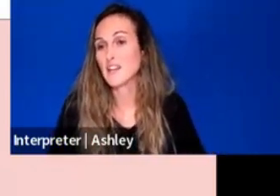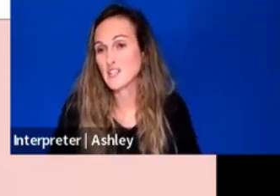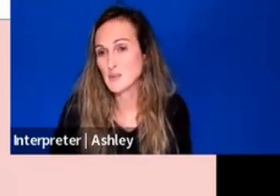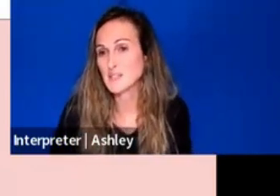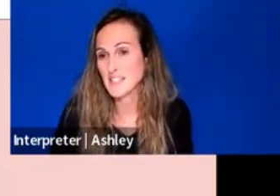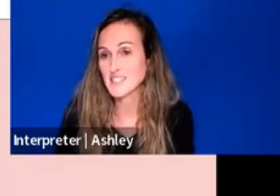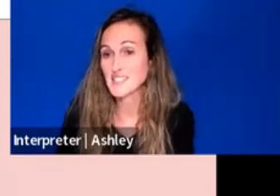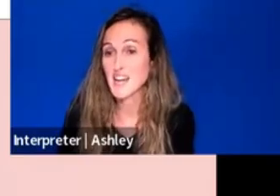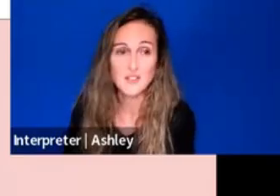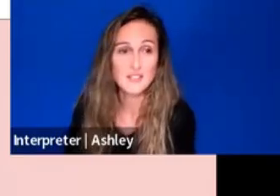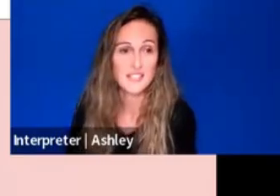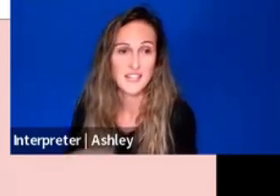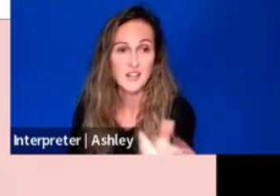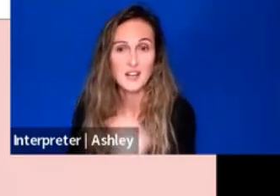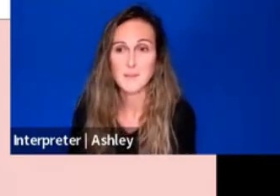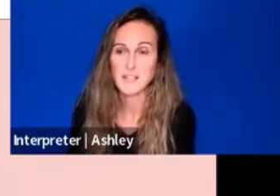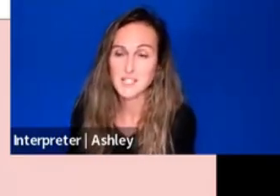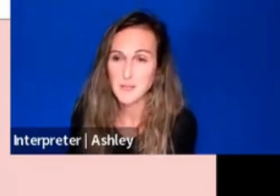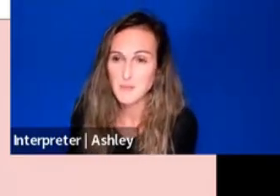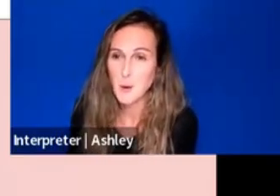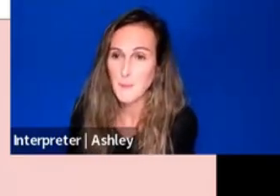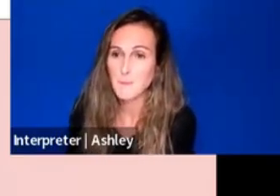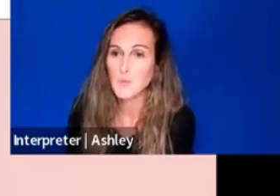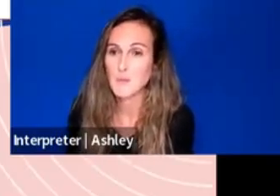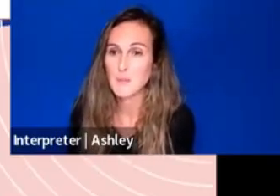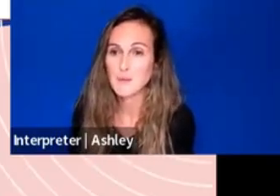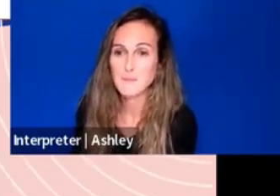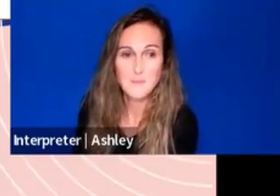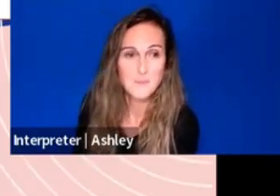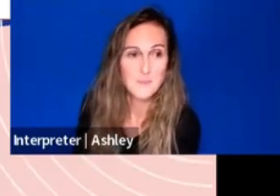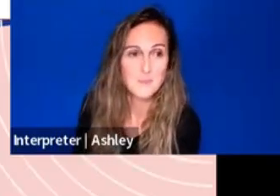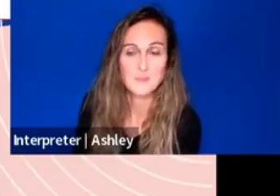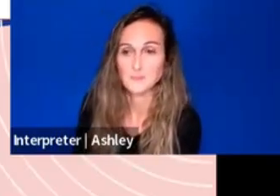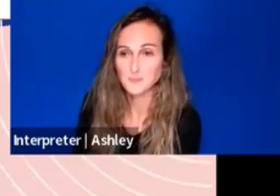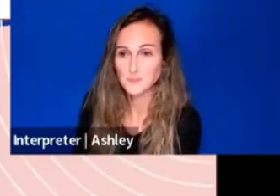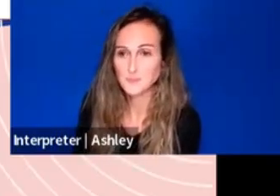that we can use as designers here. I'm going to explain more in a moment.